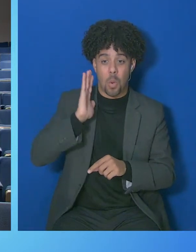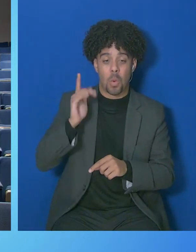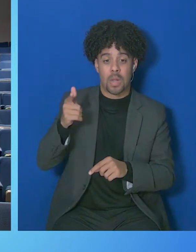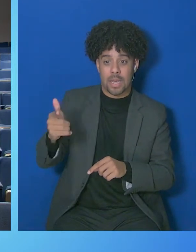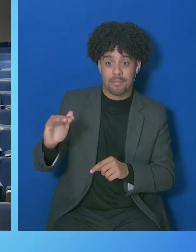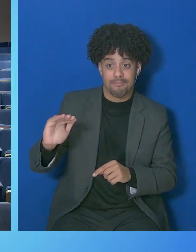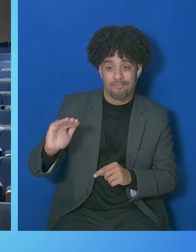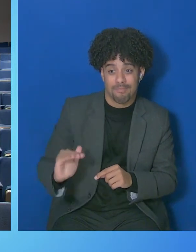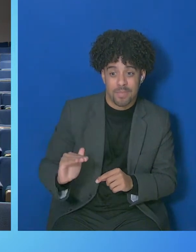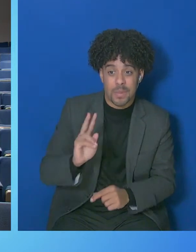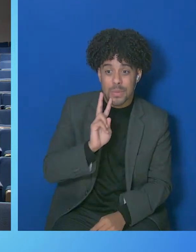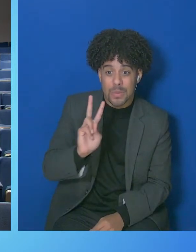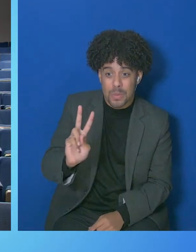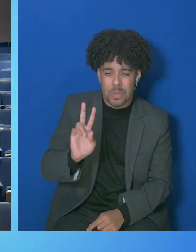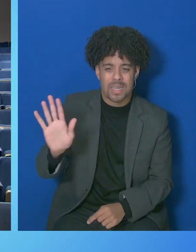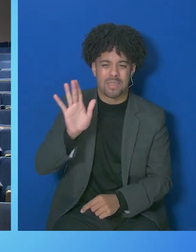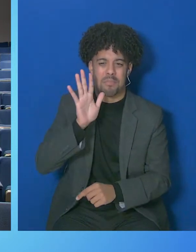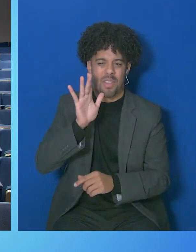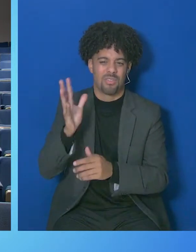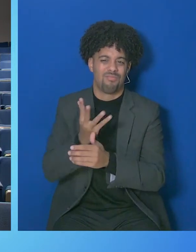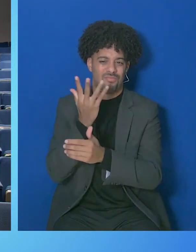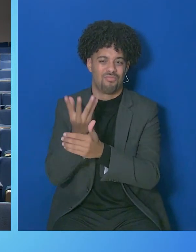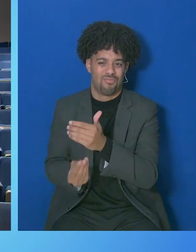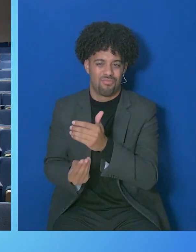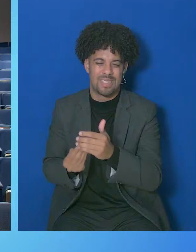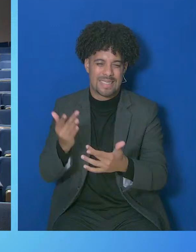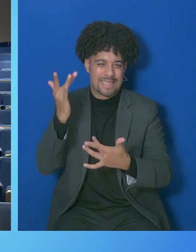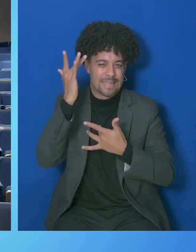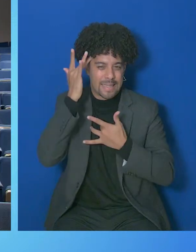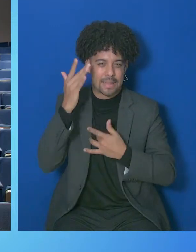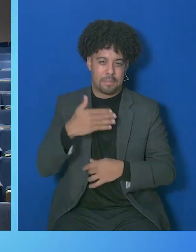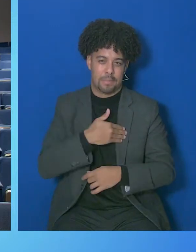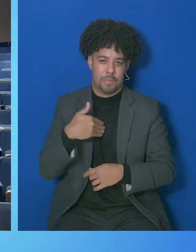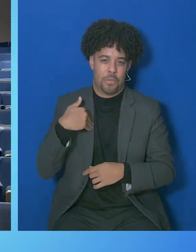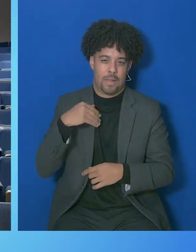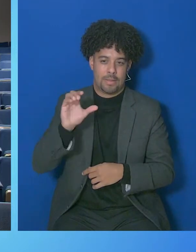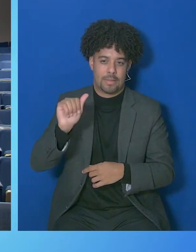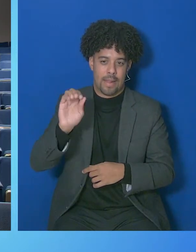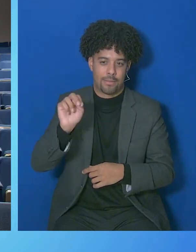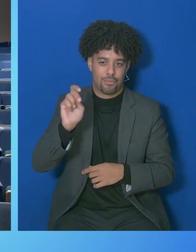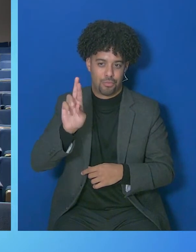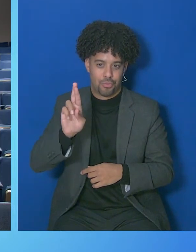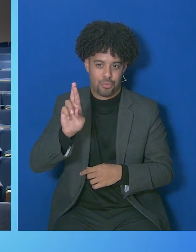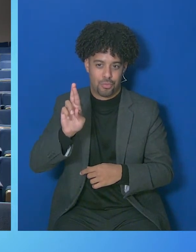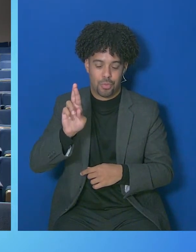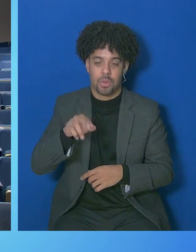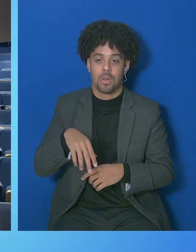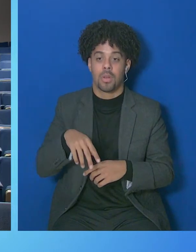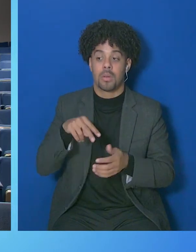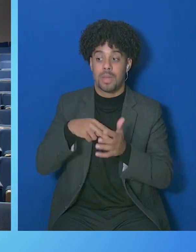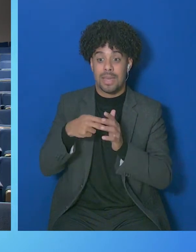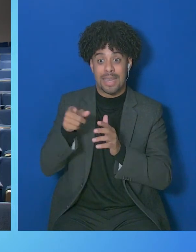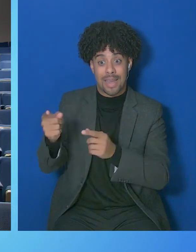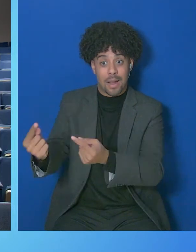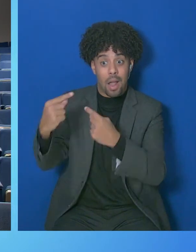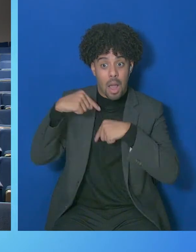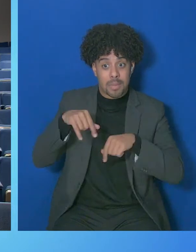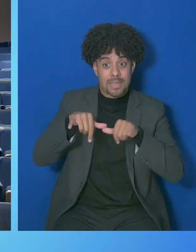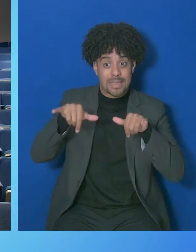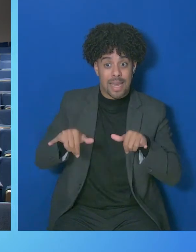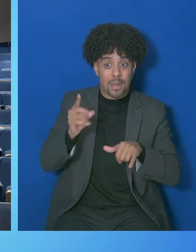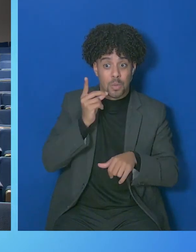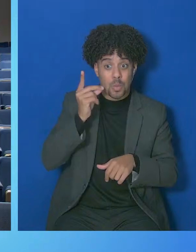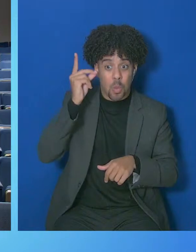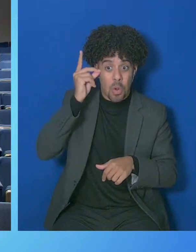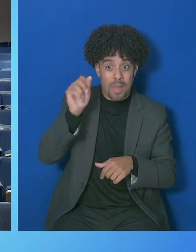breast cancer, and being at the dorms is not an option.